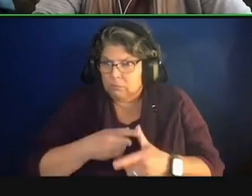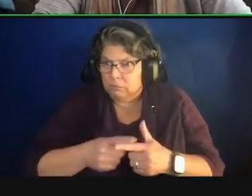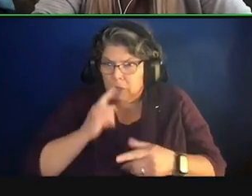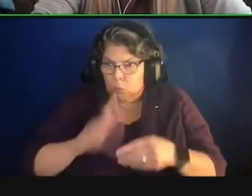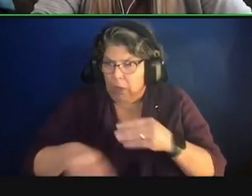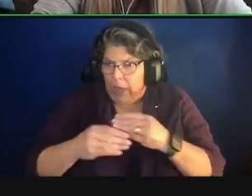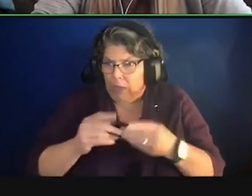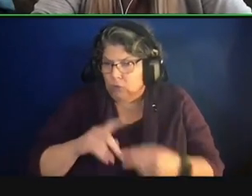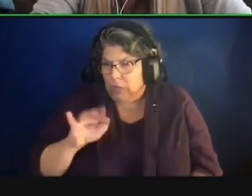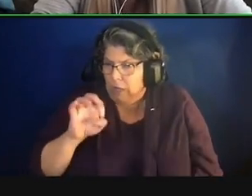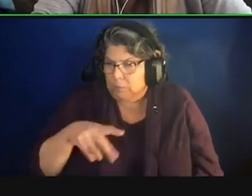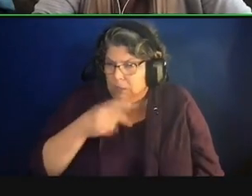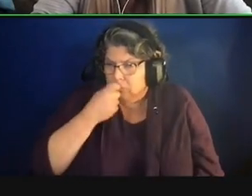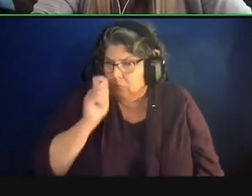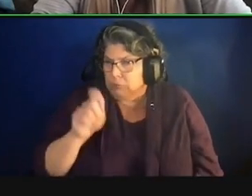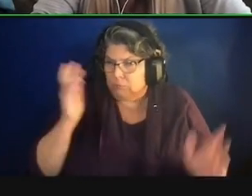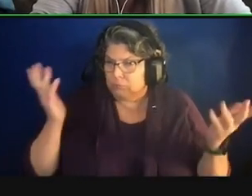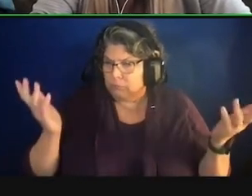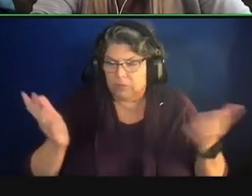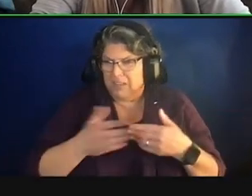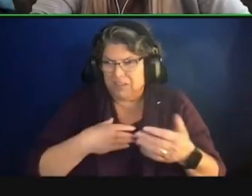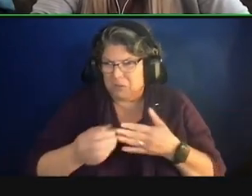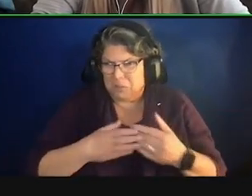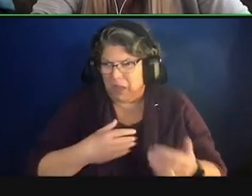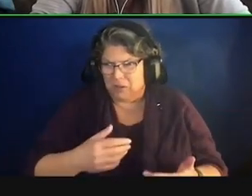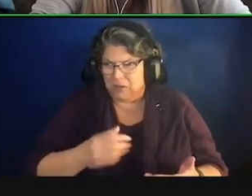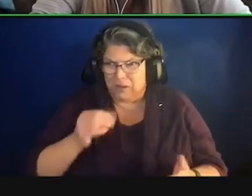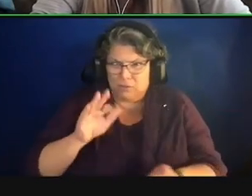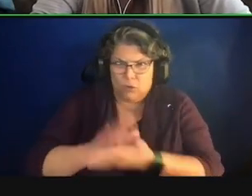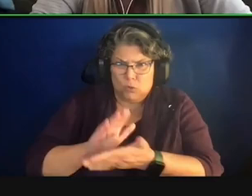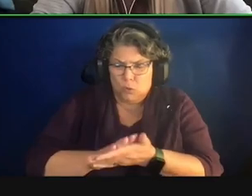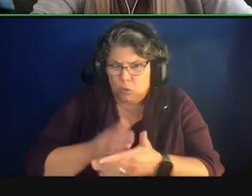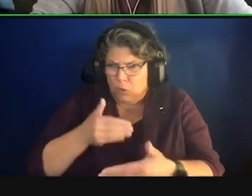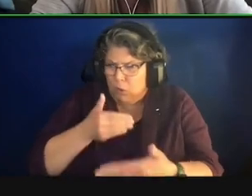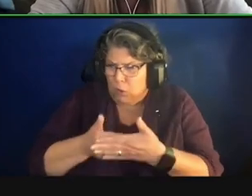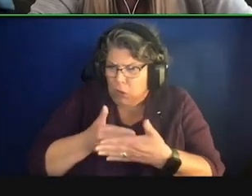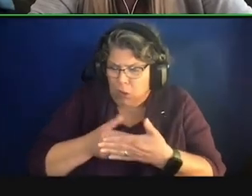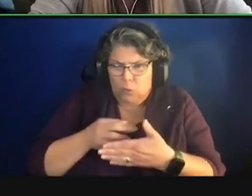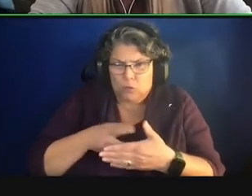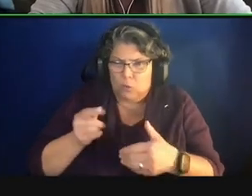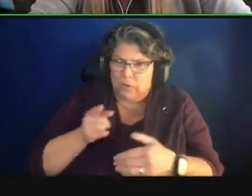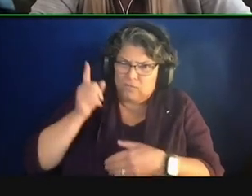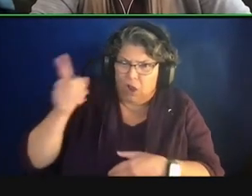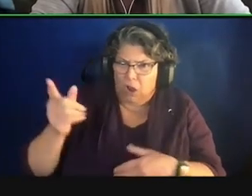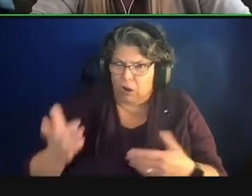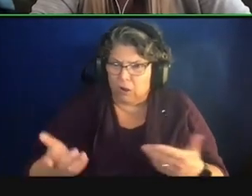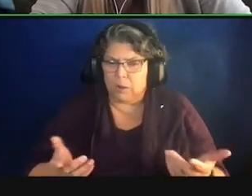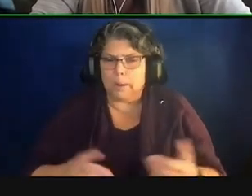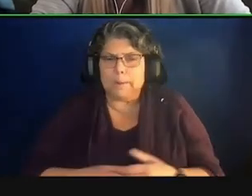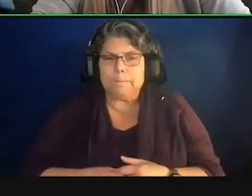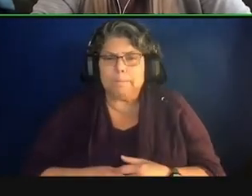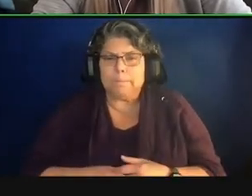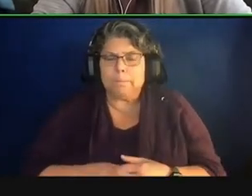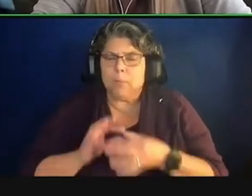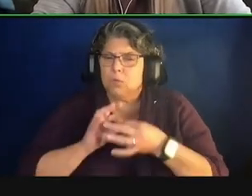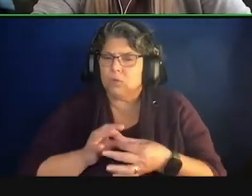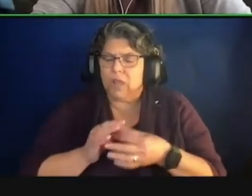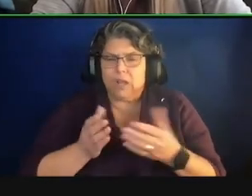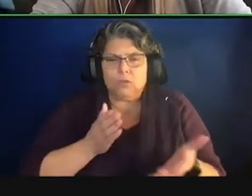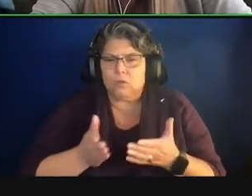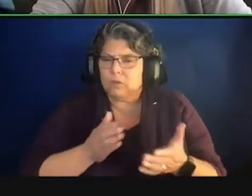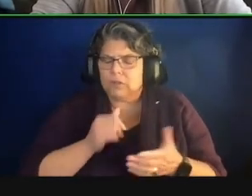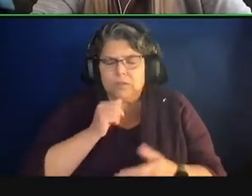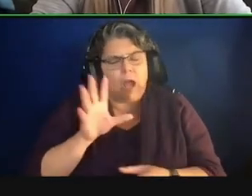to the IEP, regardless of how close or far their school is from their home. Related services did not